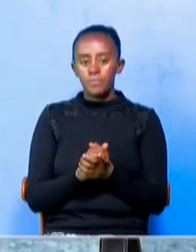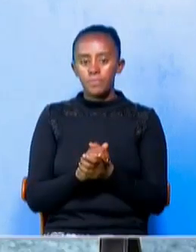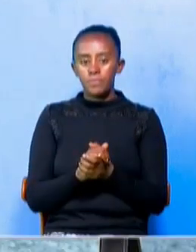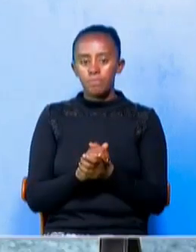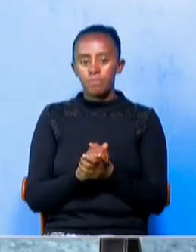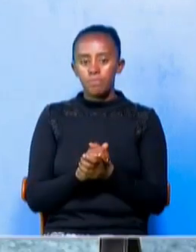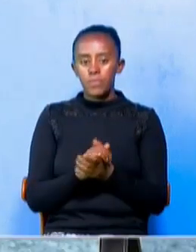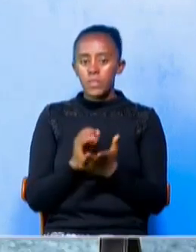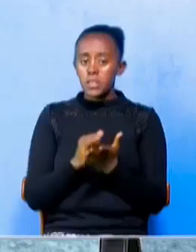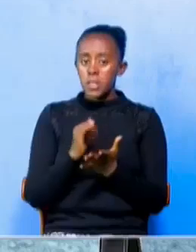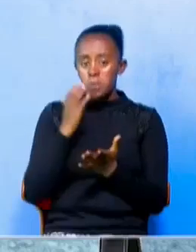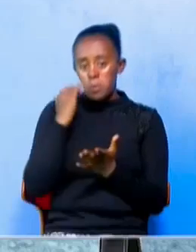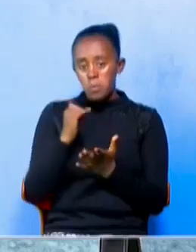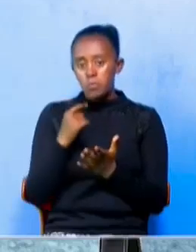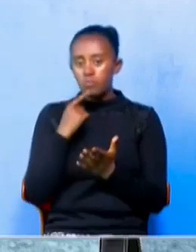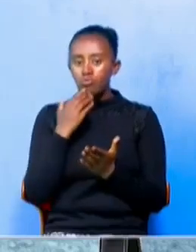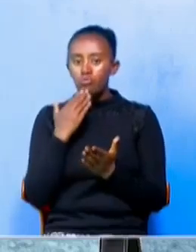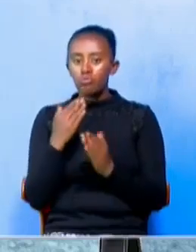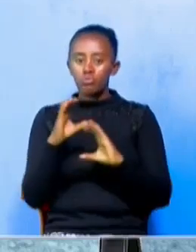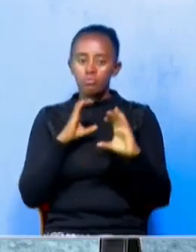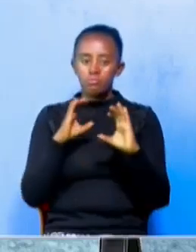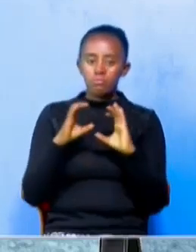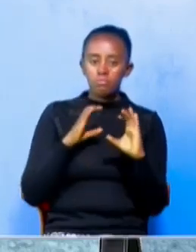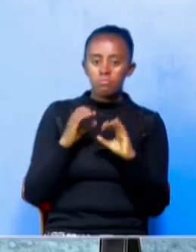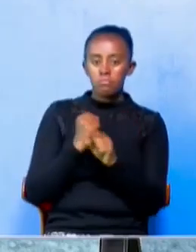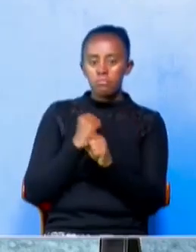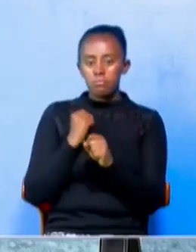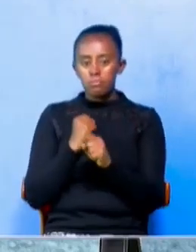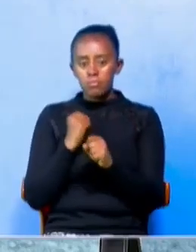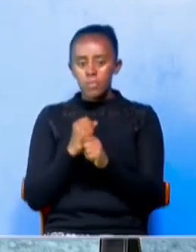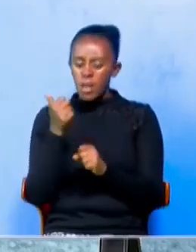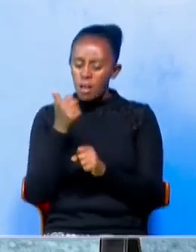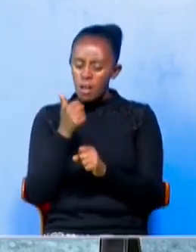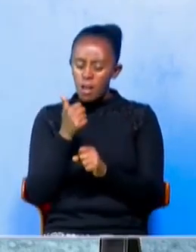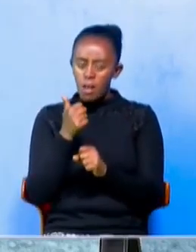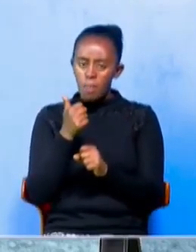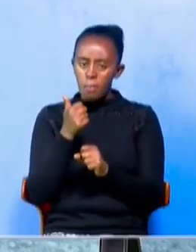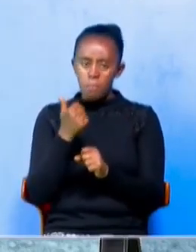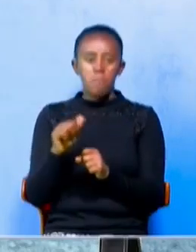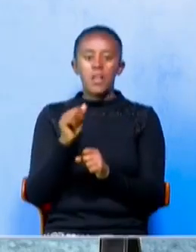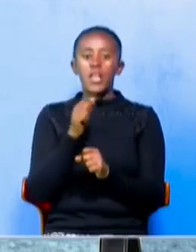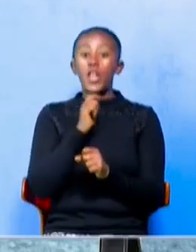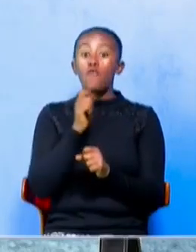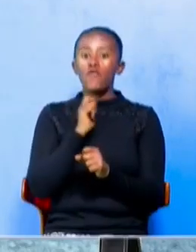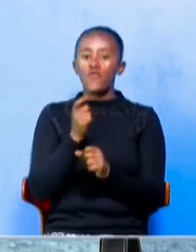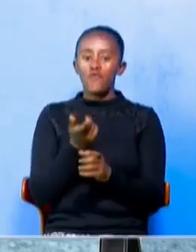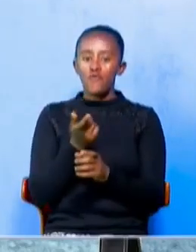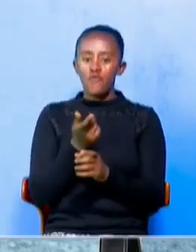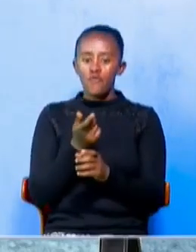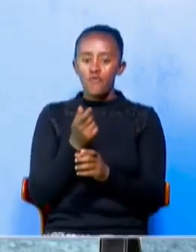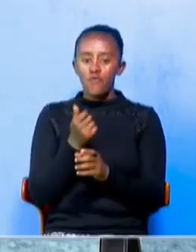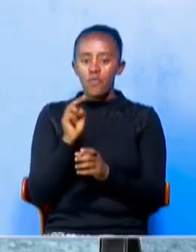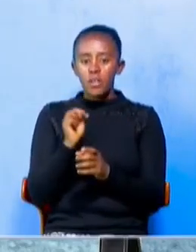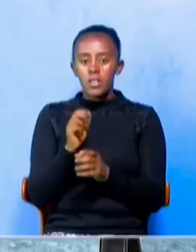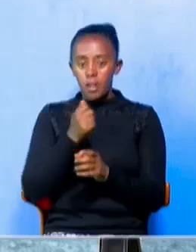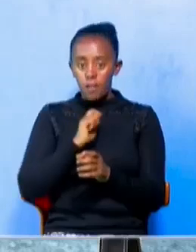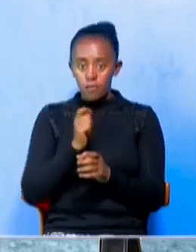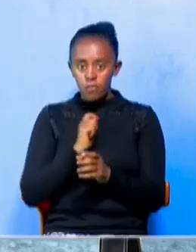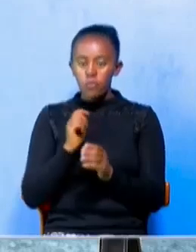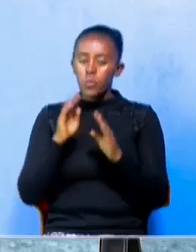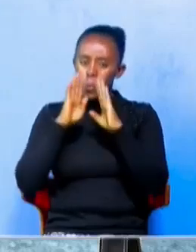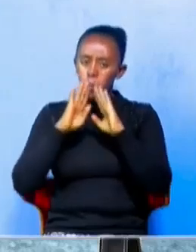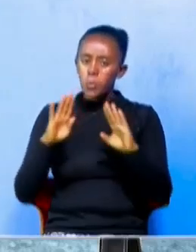That's why it's good interaction while you are conducting an interview. So why is important to say that as